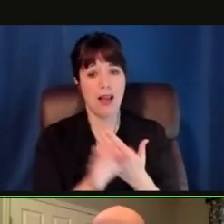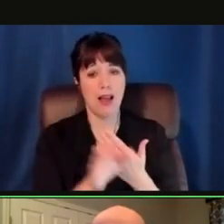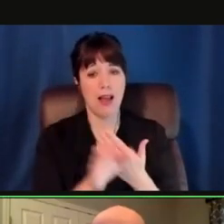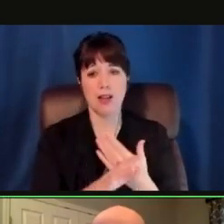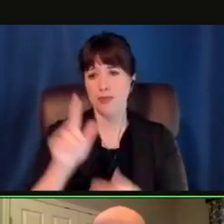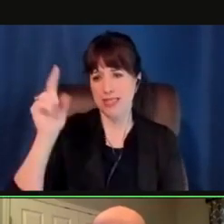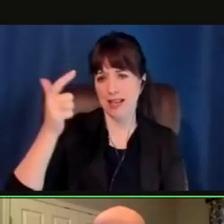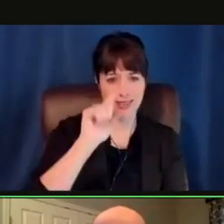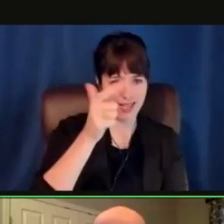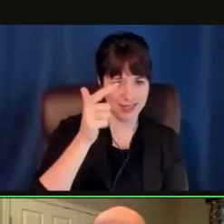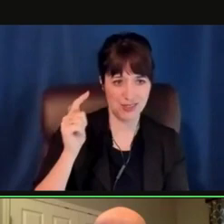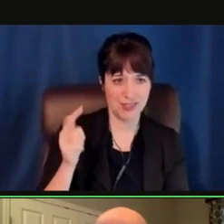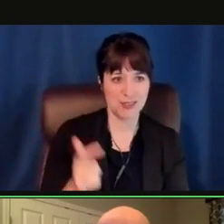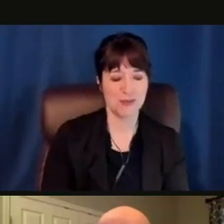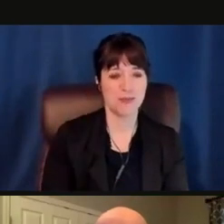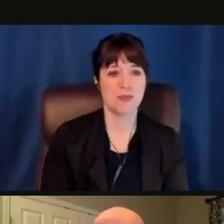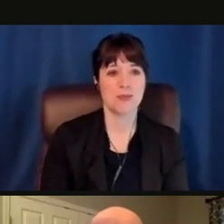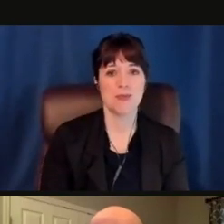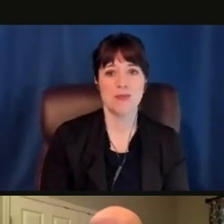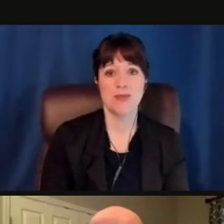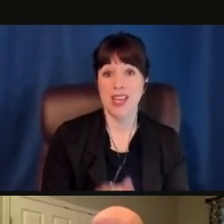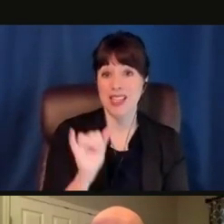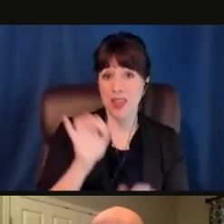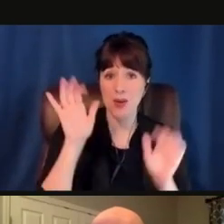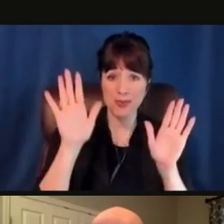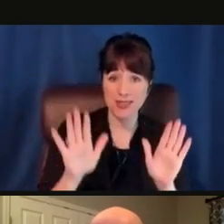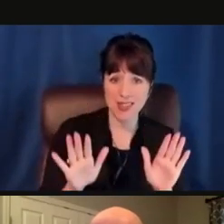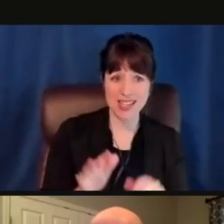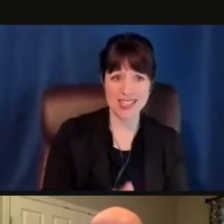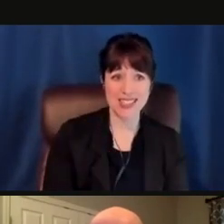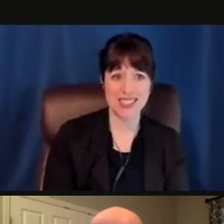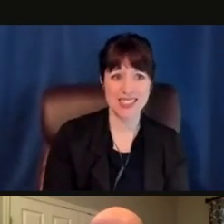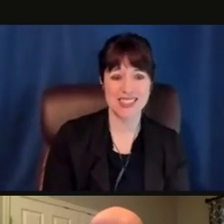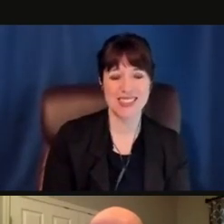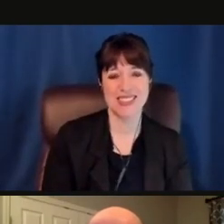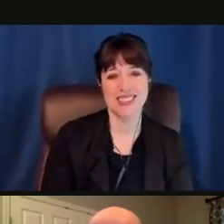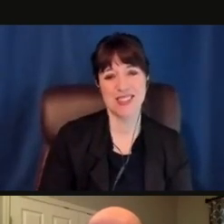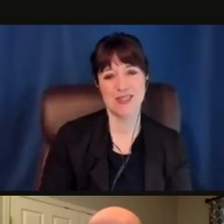Second. I heard that was Phillips great. First. Second.